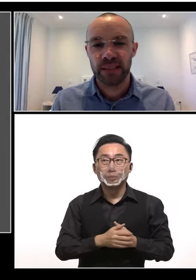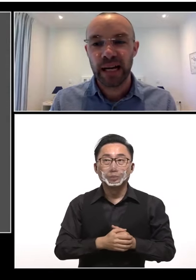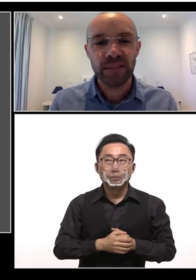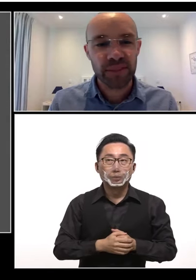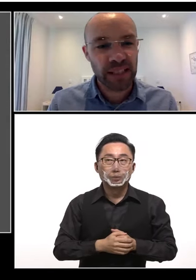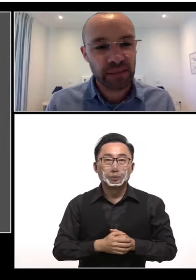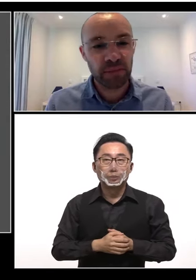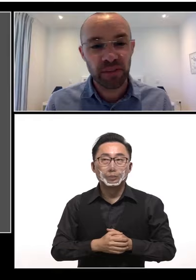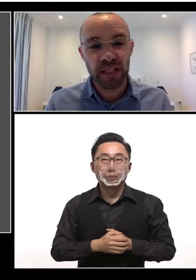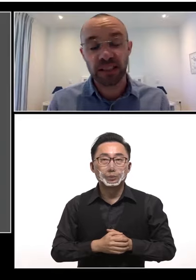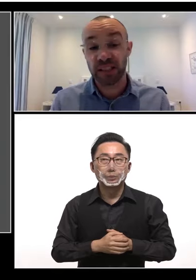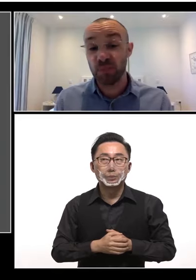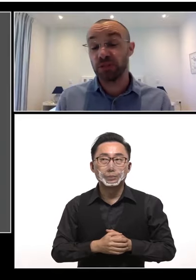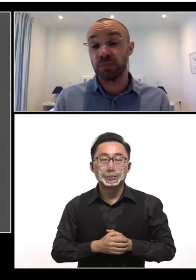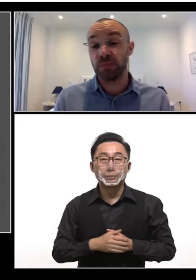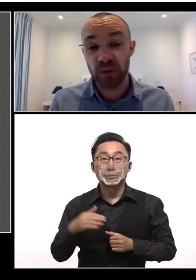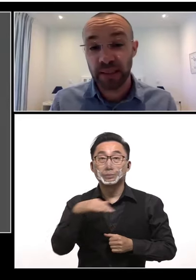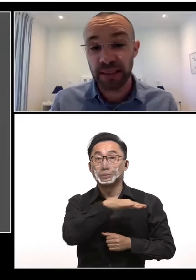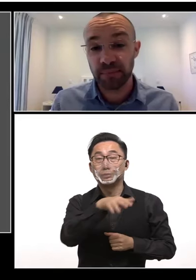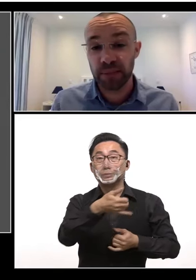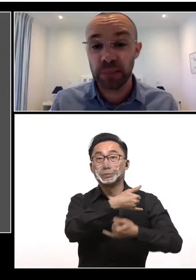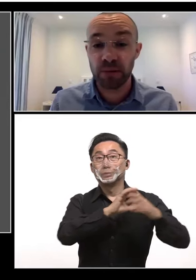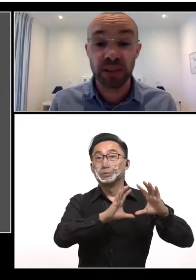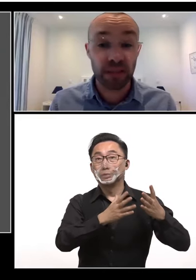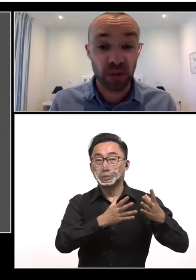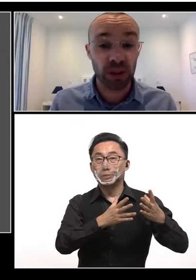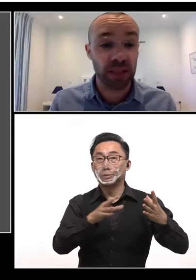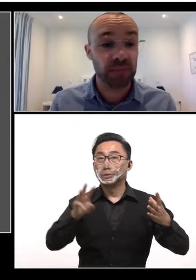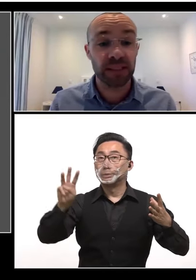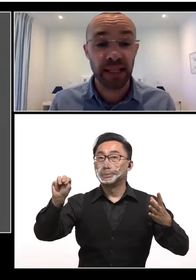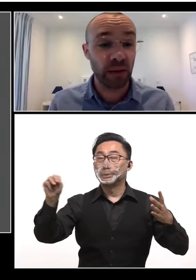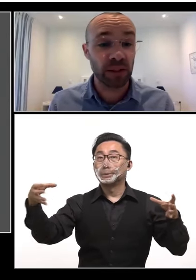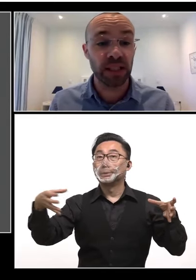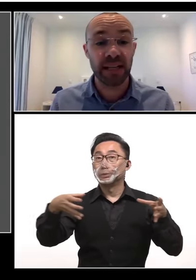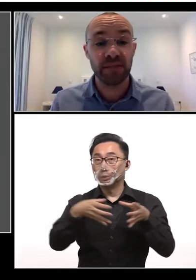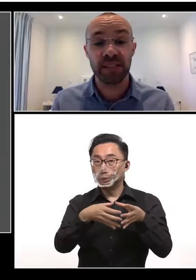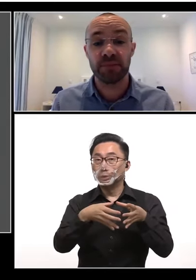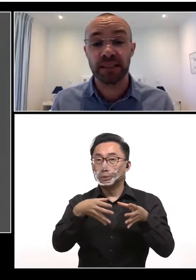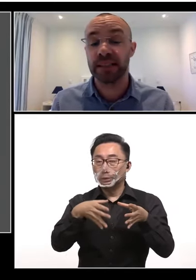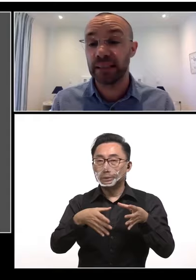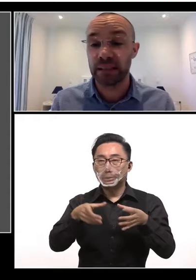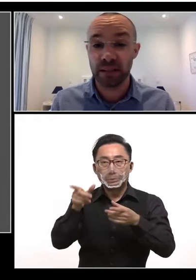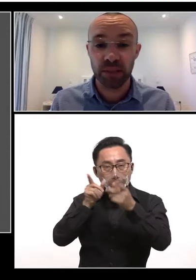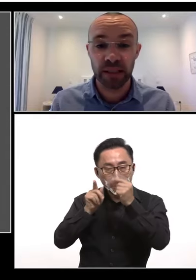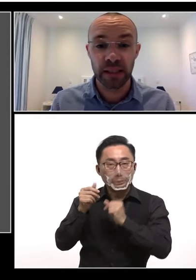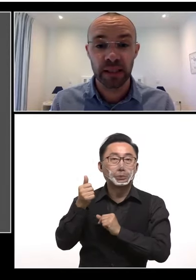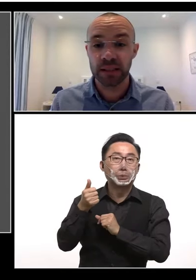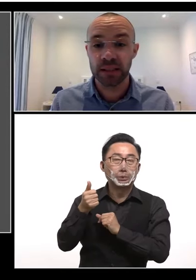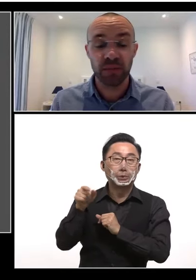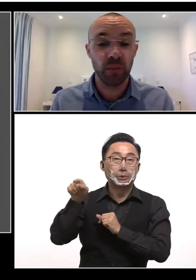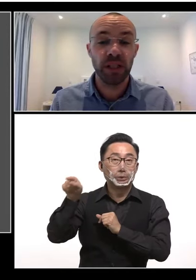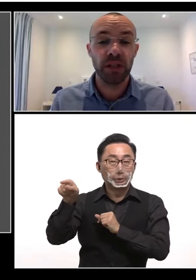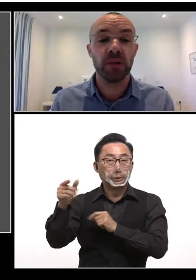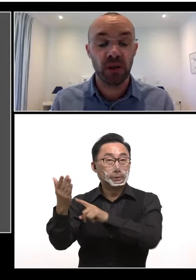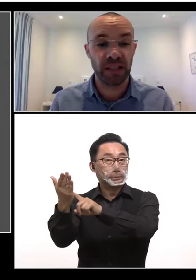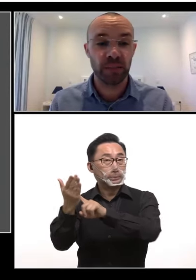Ad Infinitum have learnt so much from collaborating with Matty. He brought deaf culture, sign language and deaf theatre practice into the company, something we